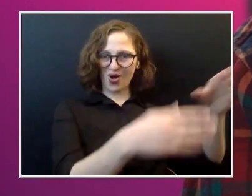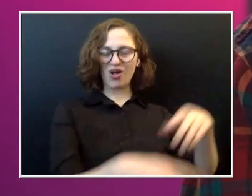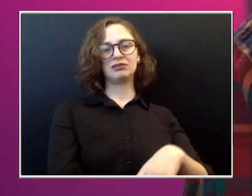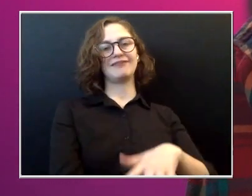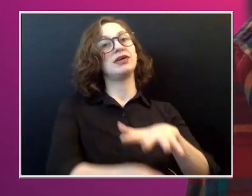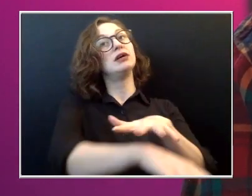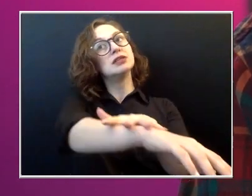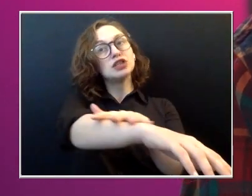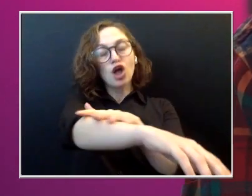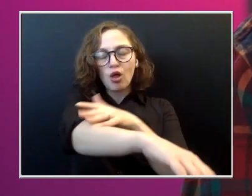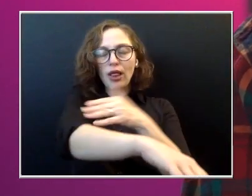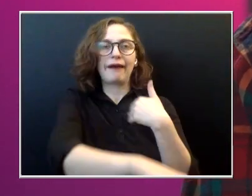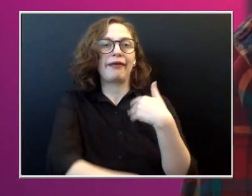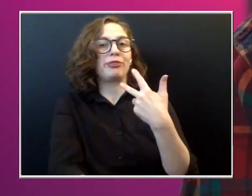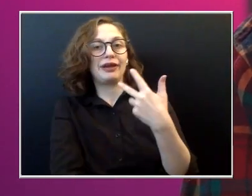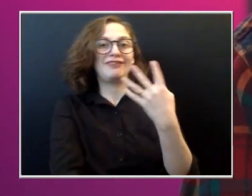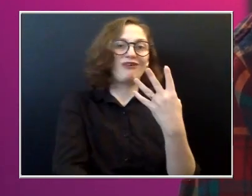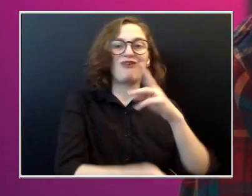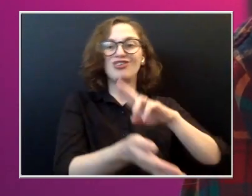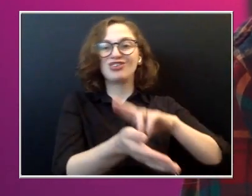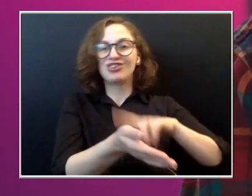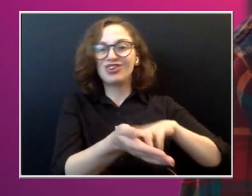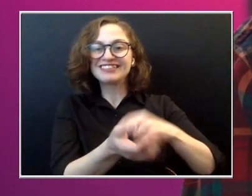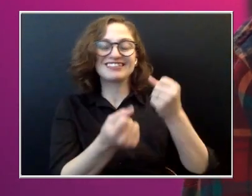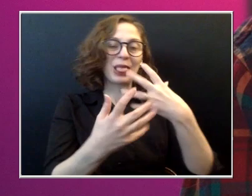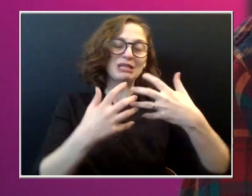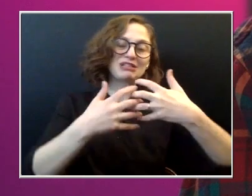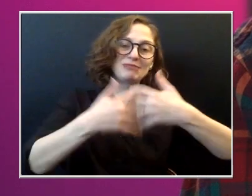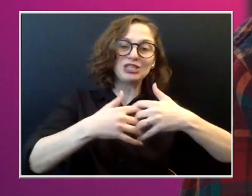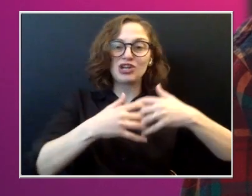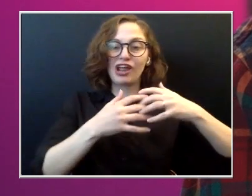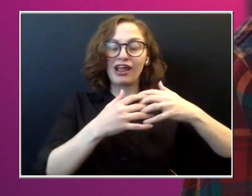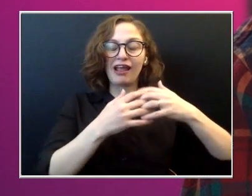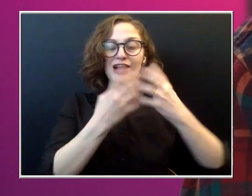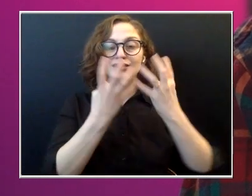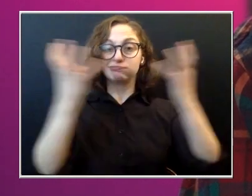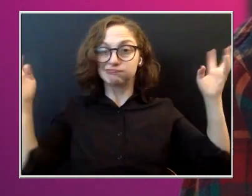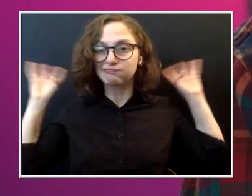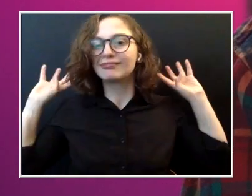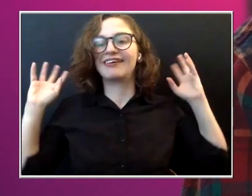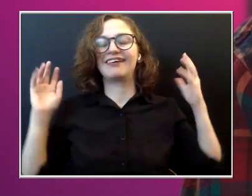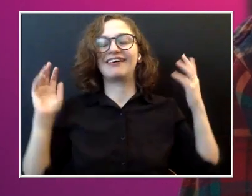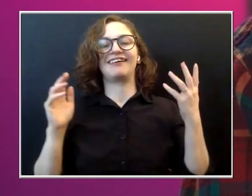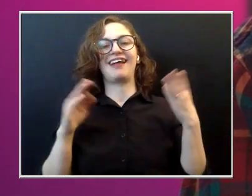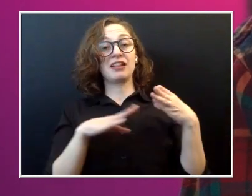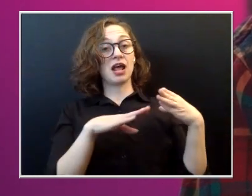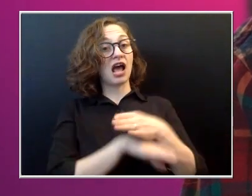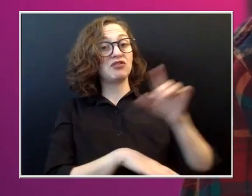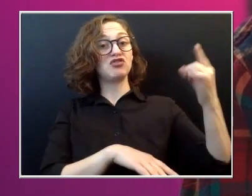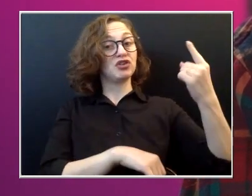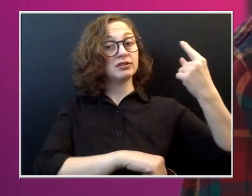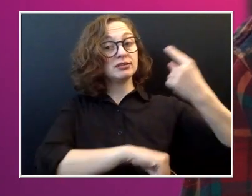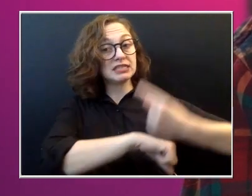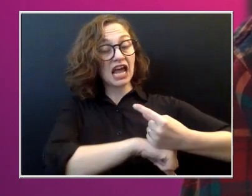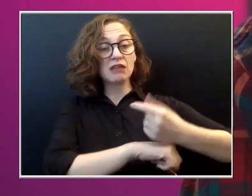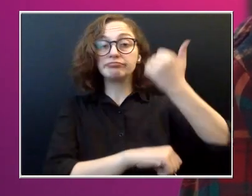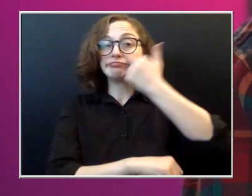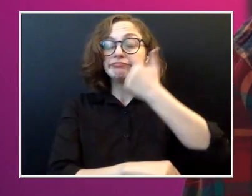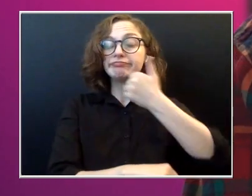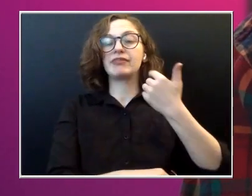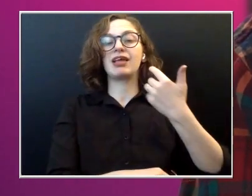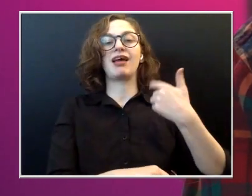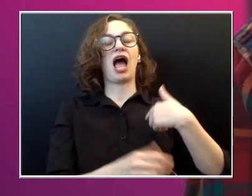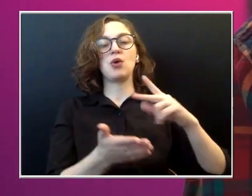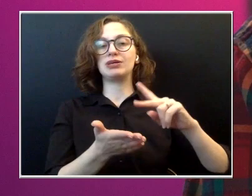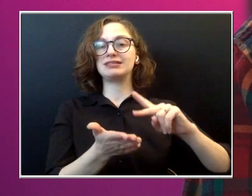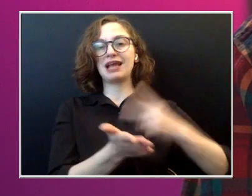bunch of machinery, and after that first day, then every day after that, I did twice what they had asked me